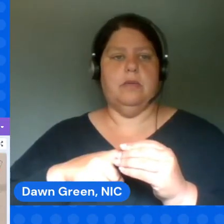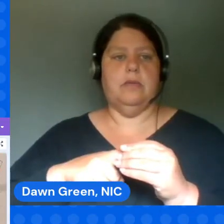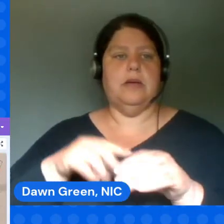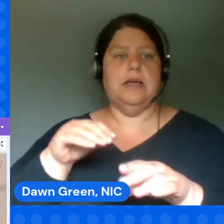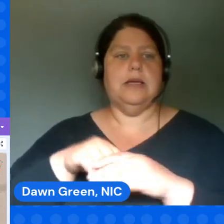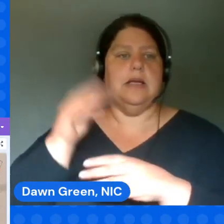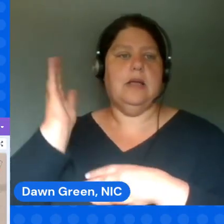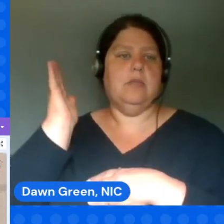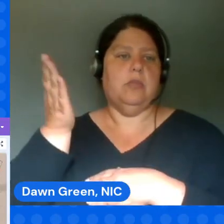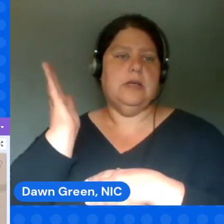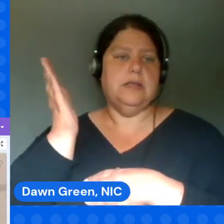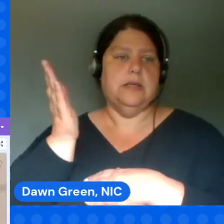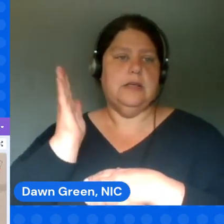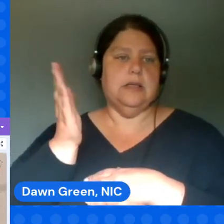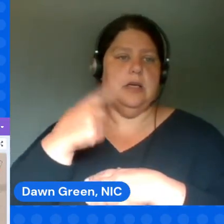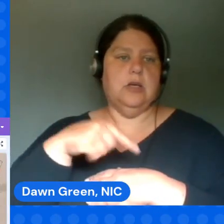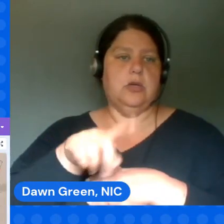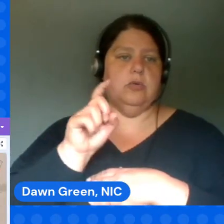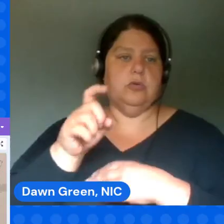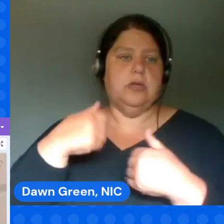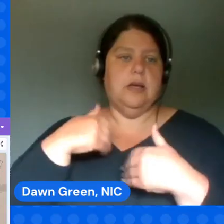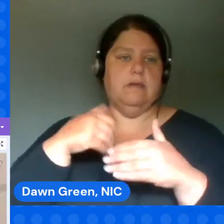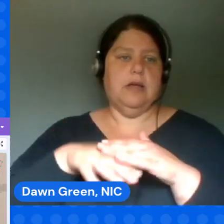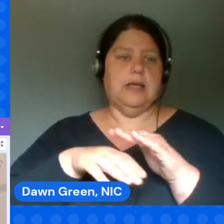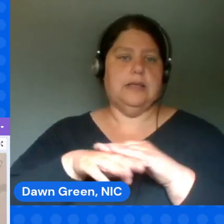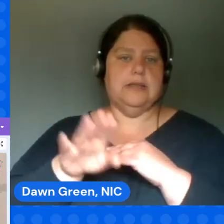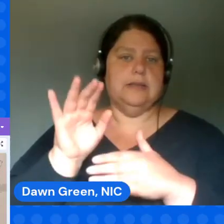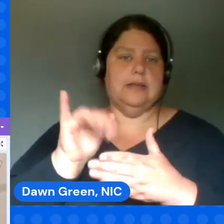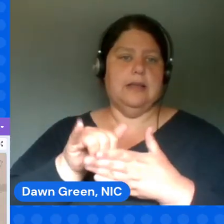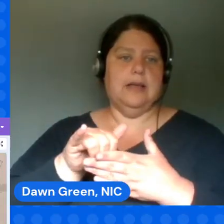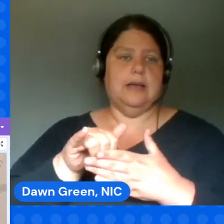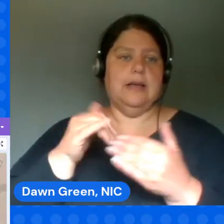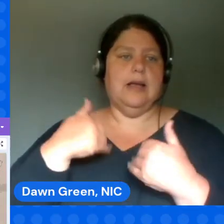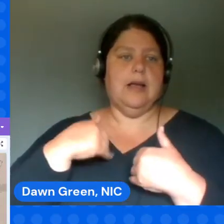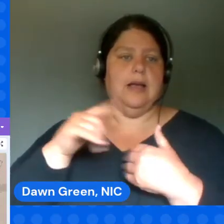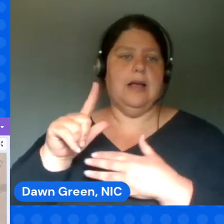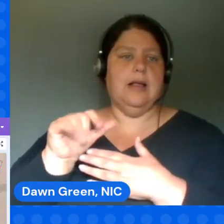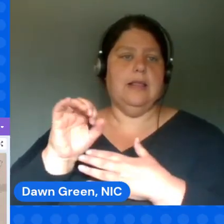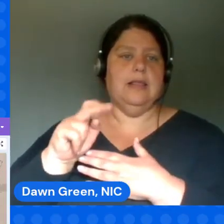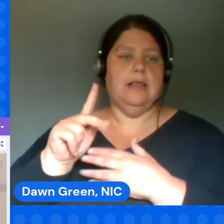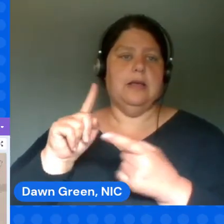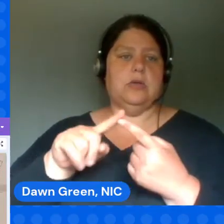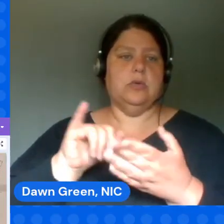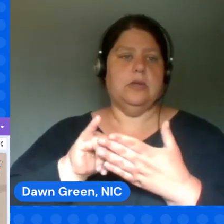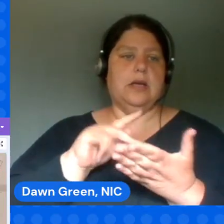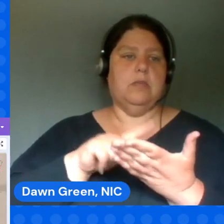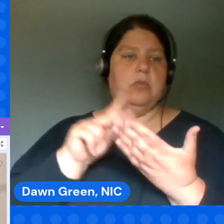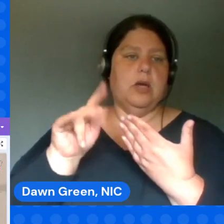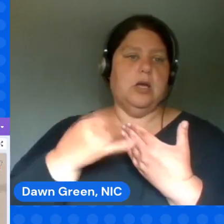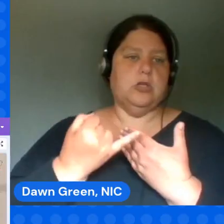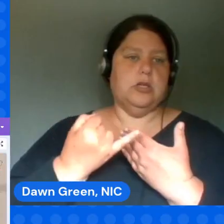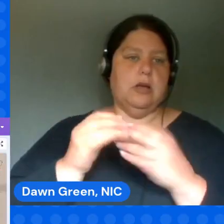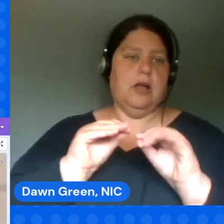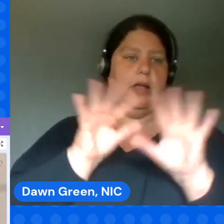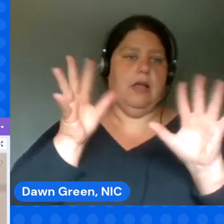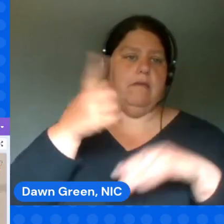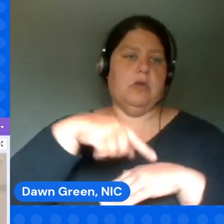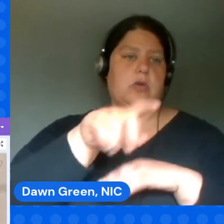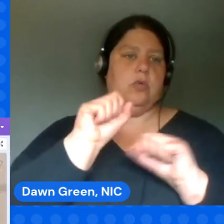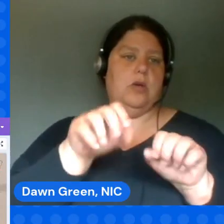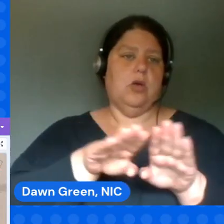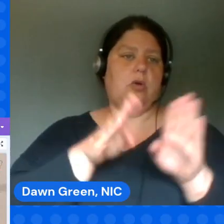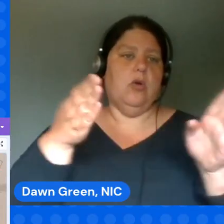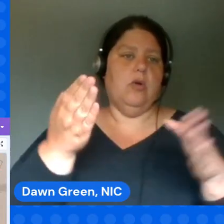presentation, which you guys should have access to, there's a link to this project, which obviously you guys can open up and share